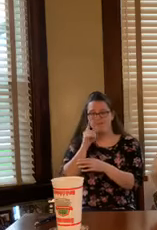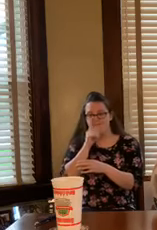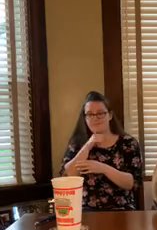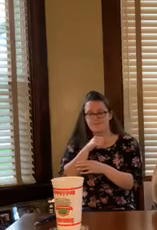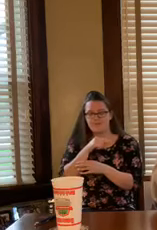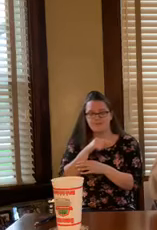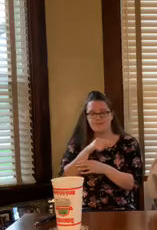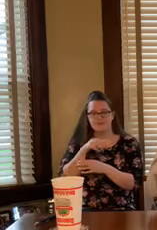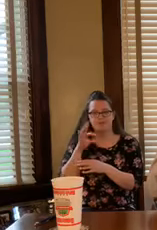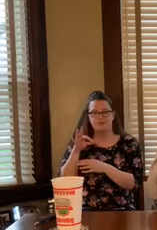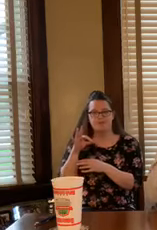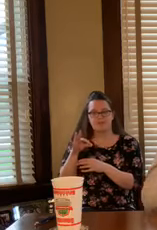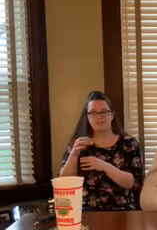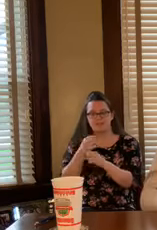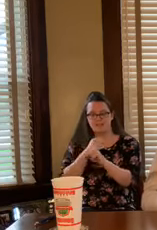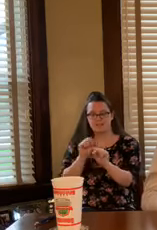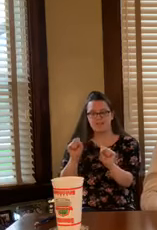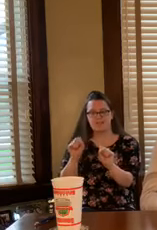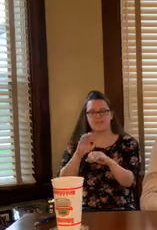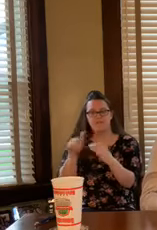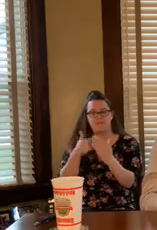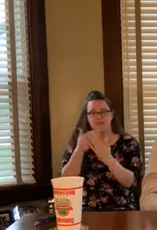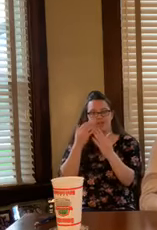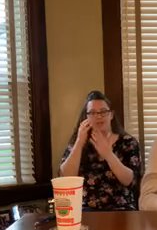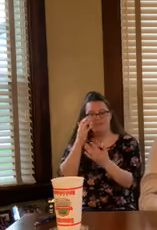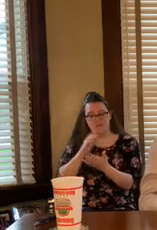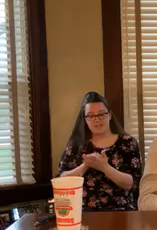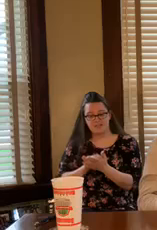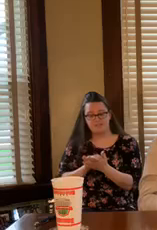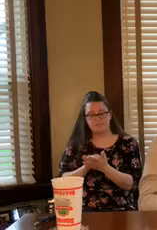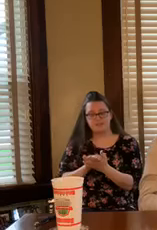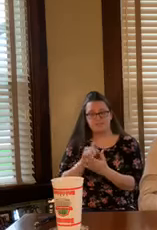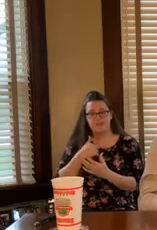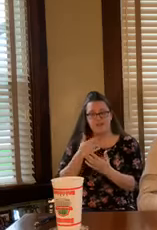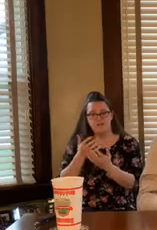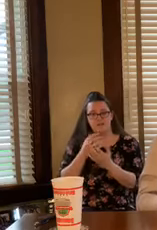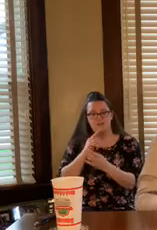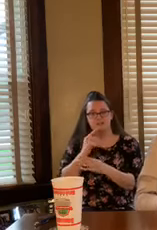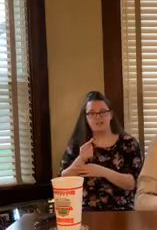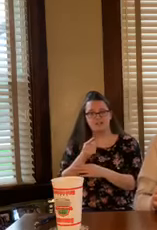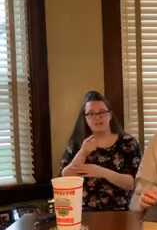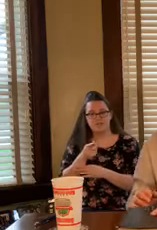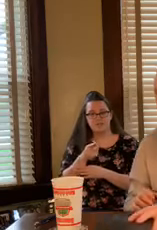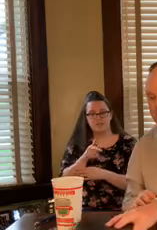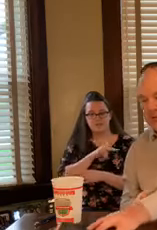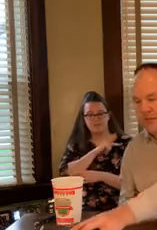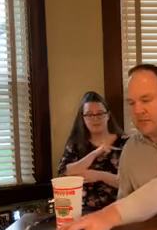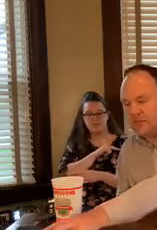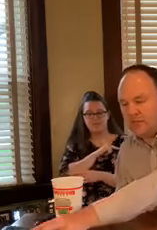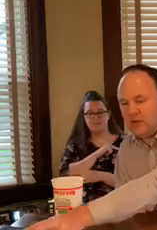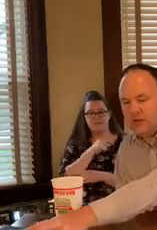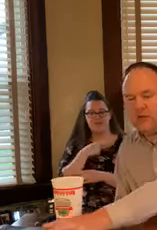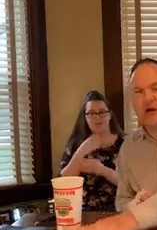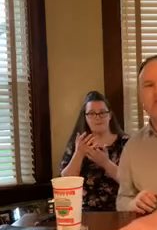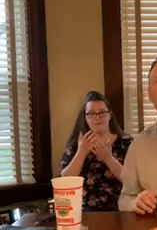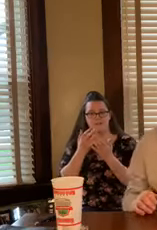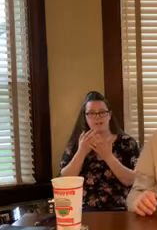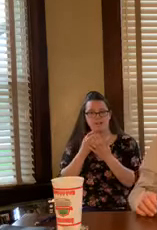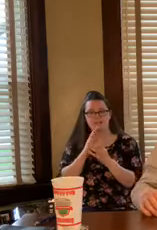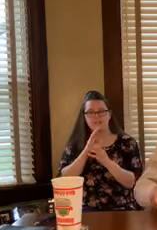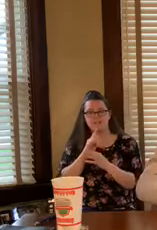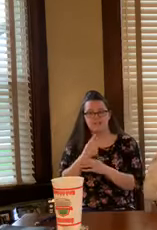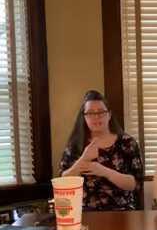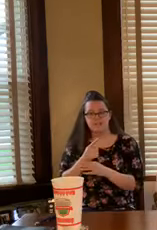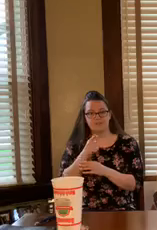save them that believe. I want to talk to you now personally about the opening of the